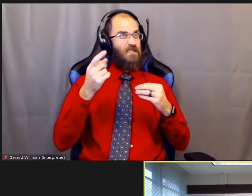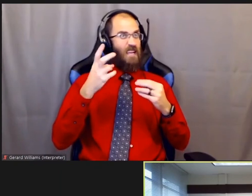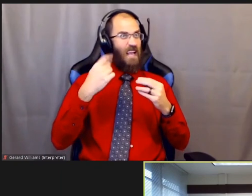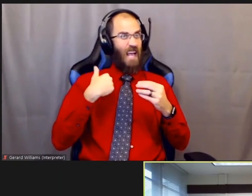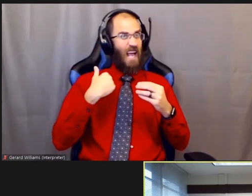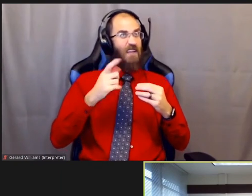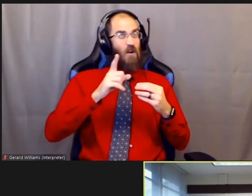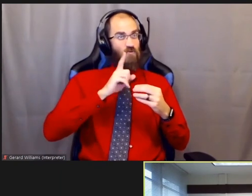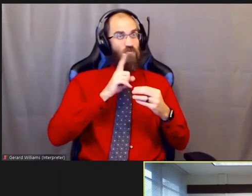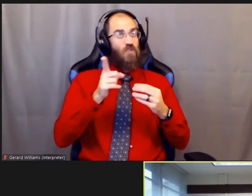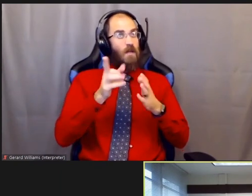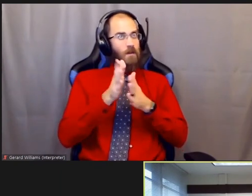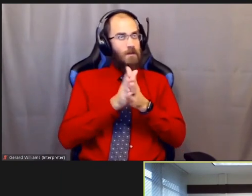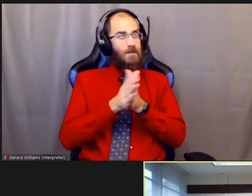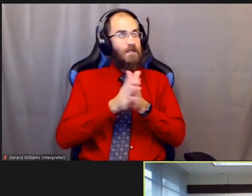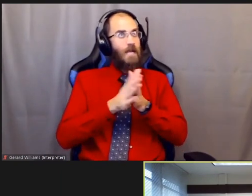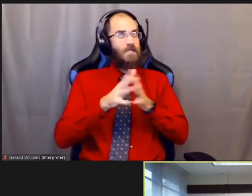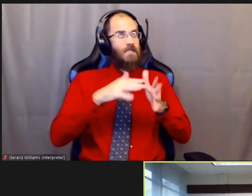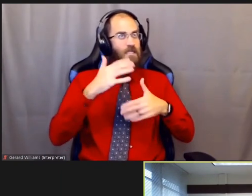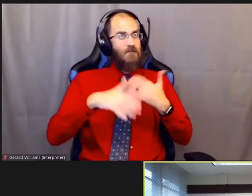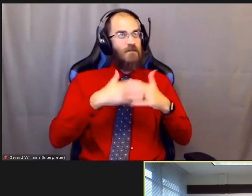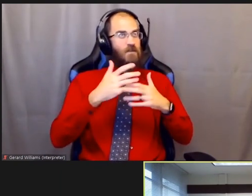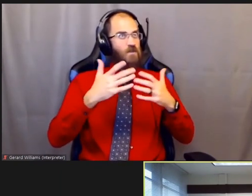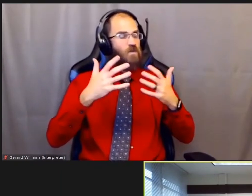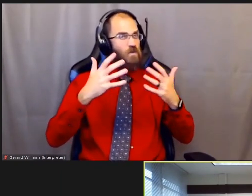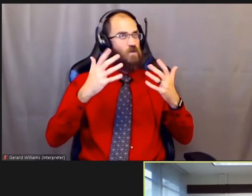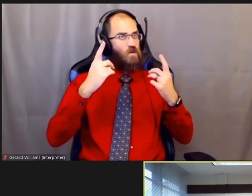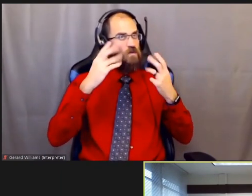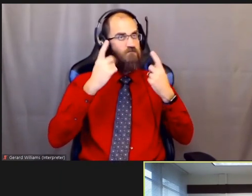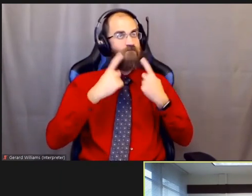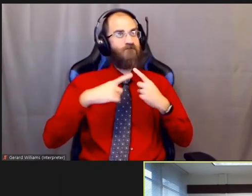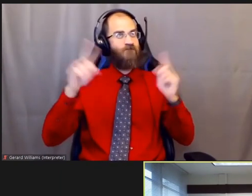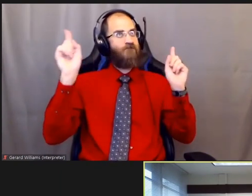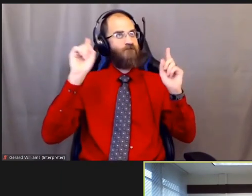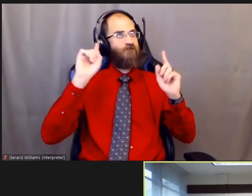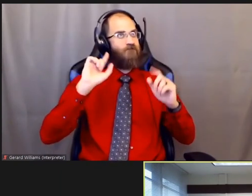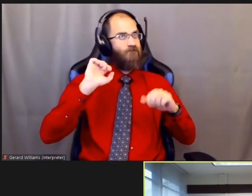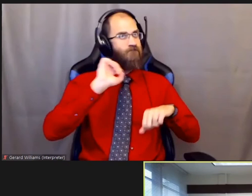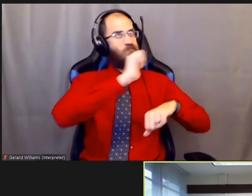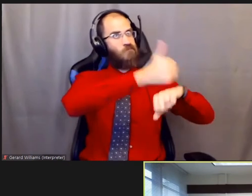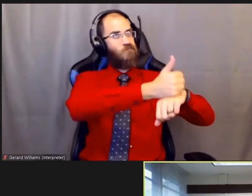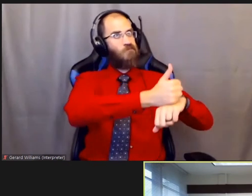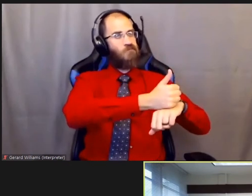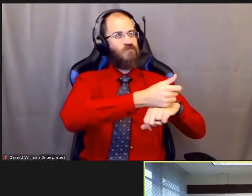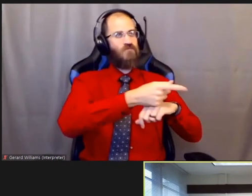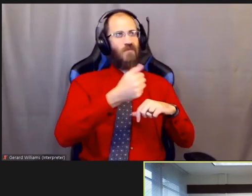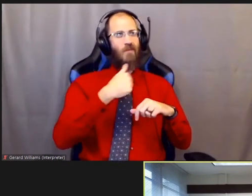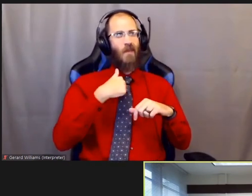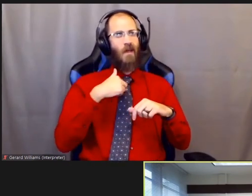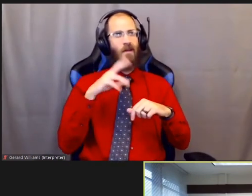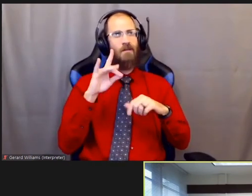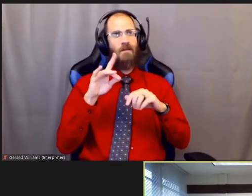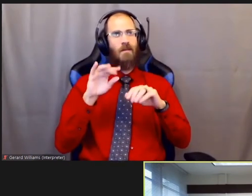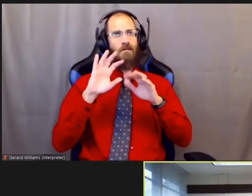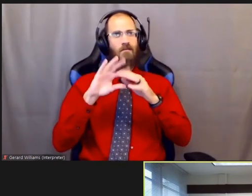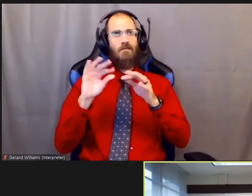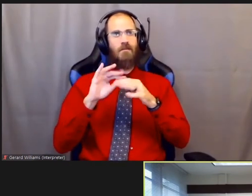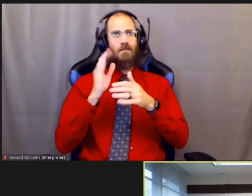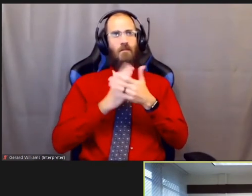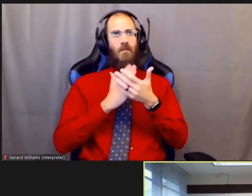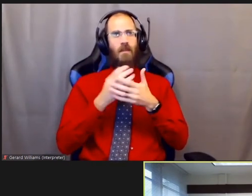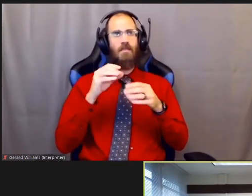really get done what is needed. And I put some comments in the